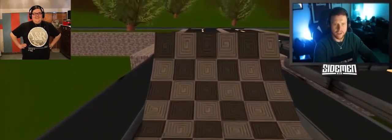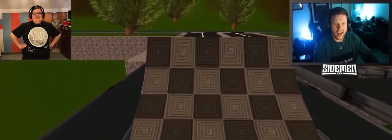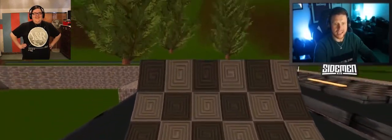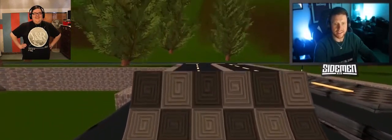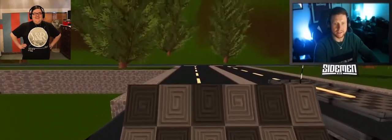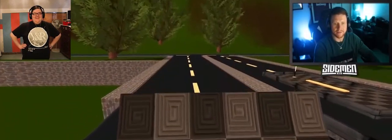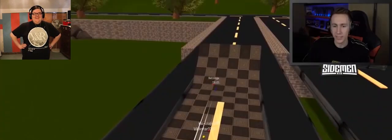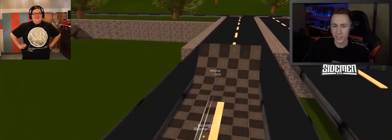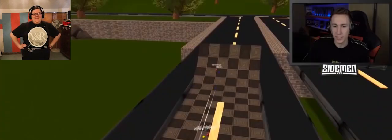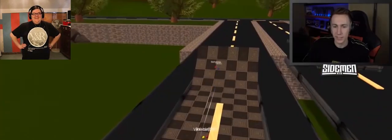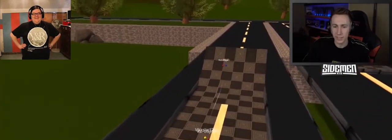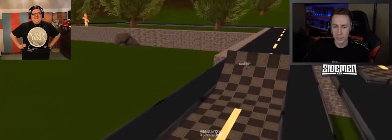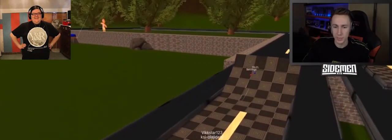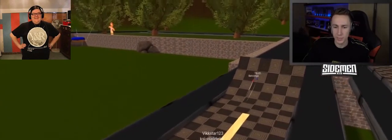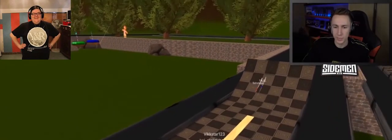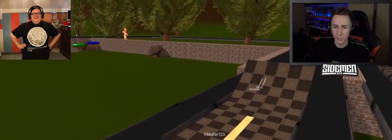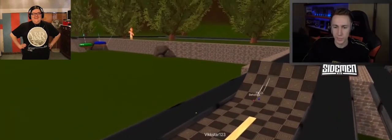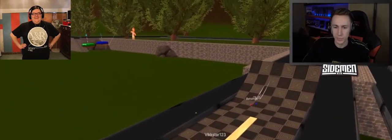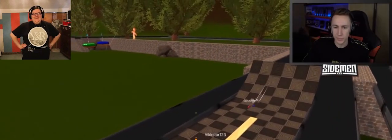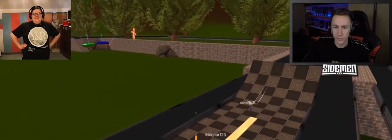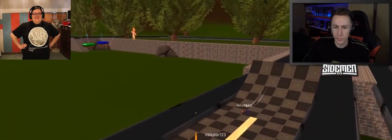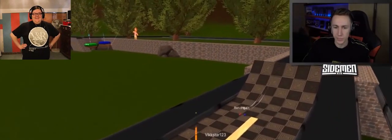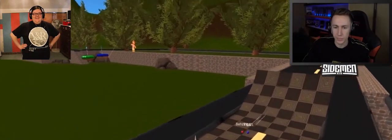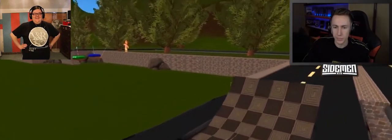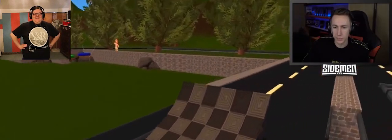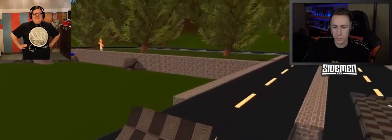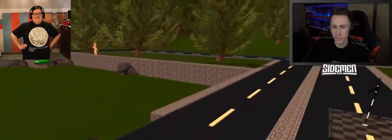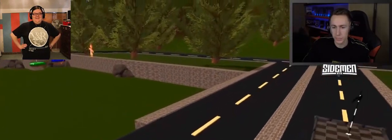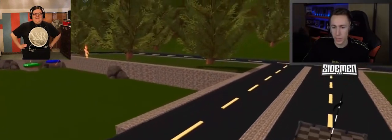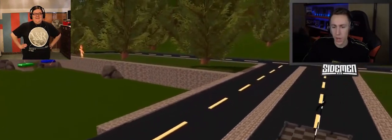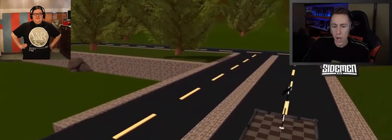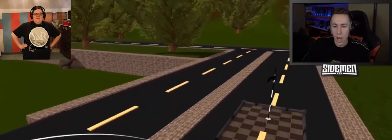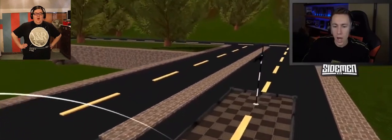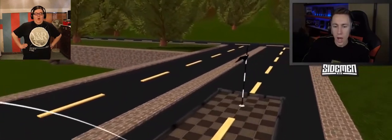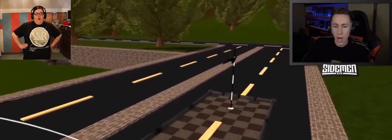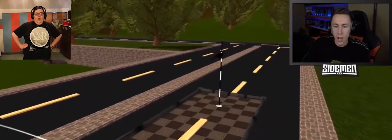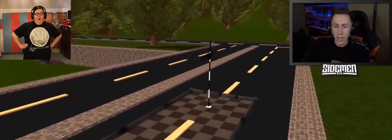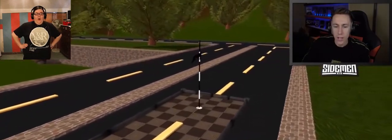Wait, I'm flying. Where's the... And they're watching us. Why is it so...